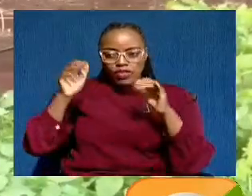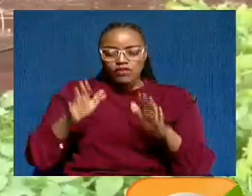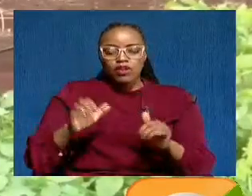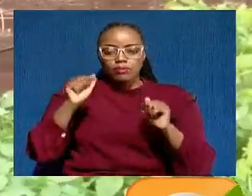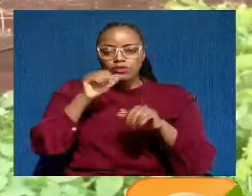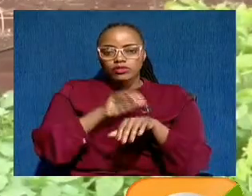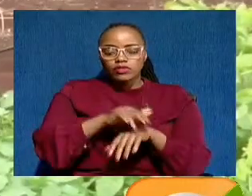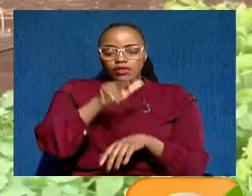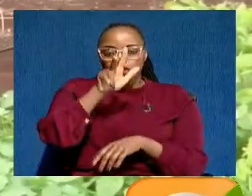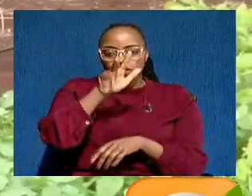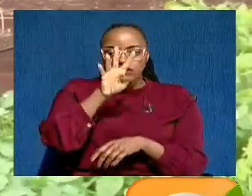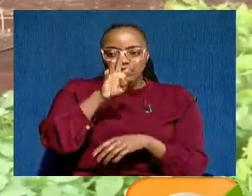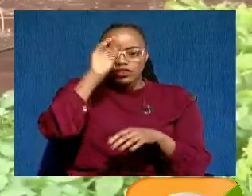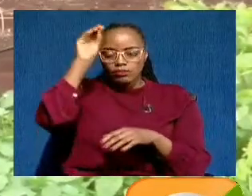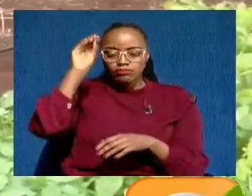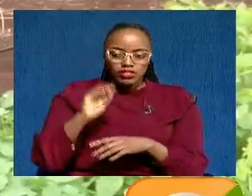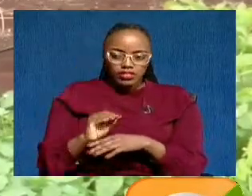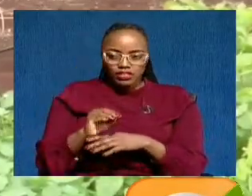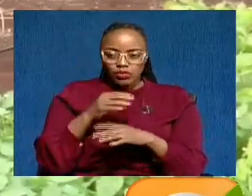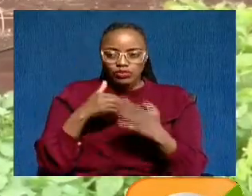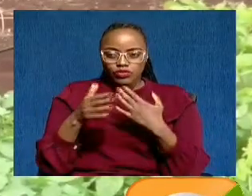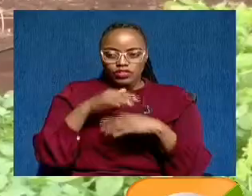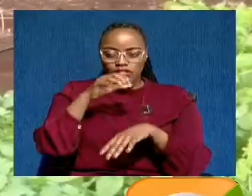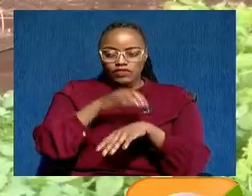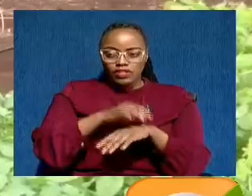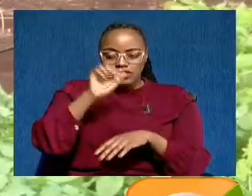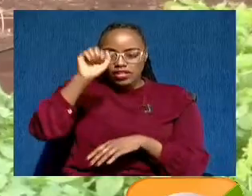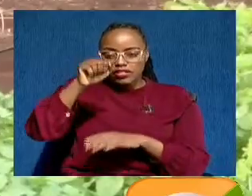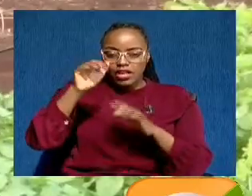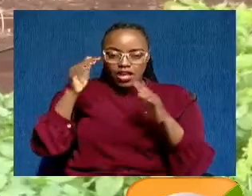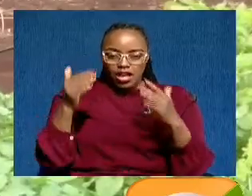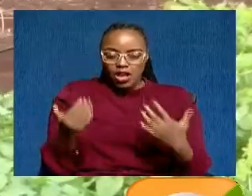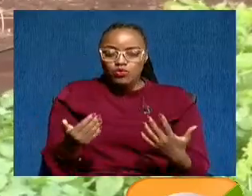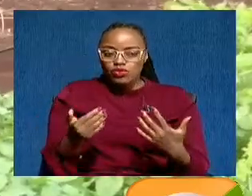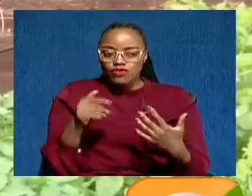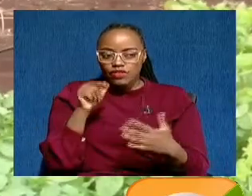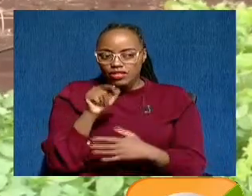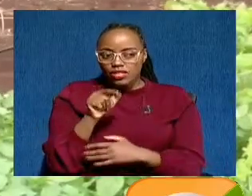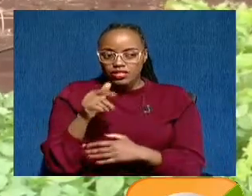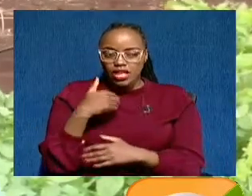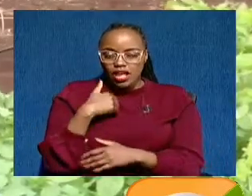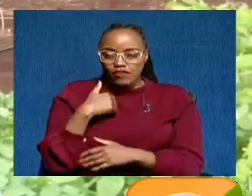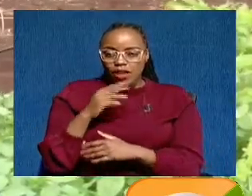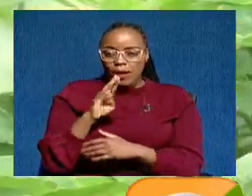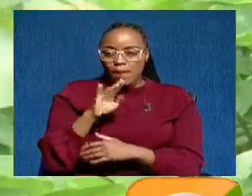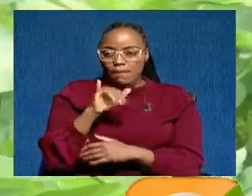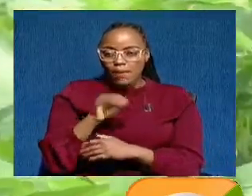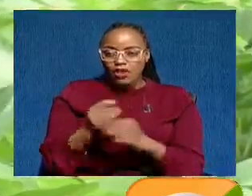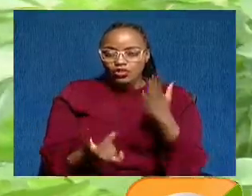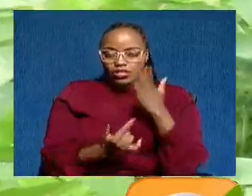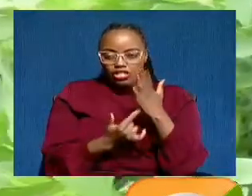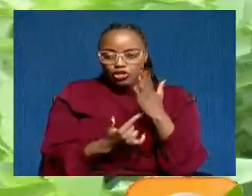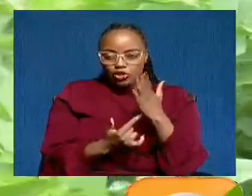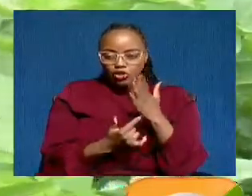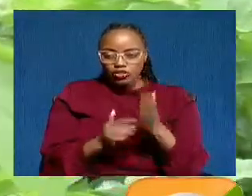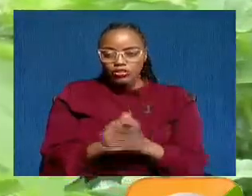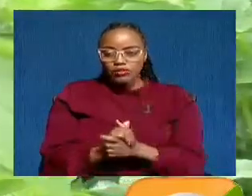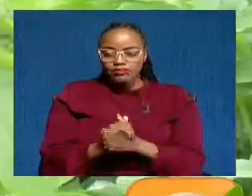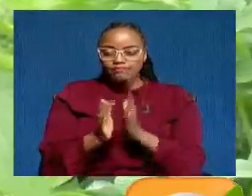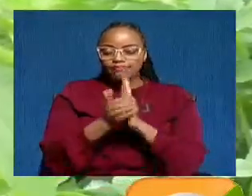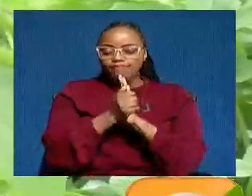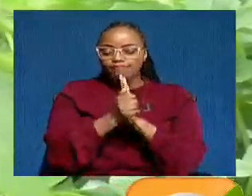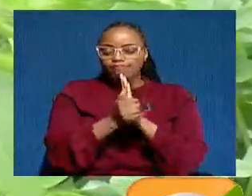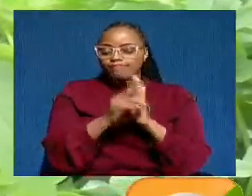about 34% yield gain, yes, in terms of the biotech potato. Experts